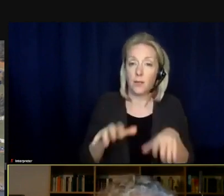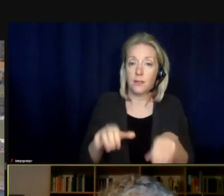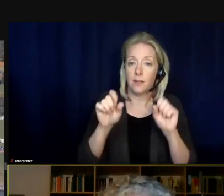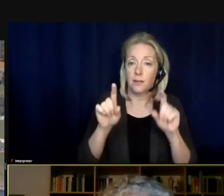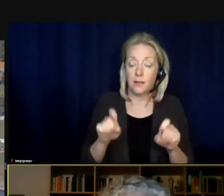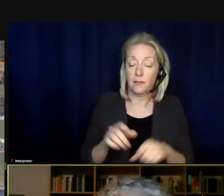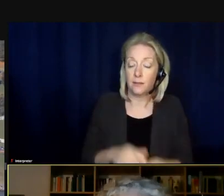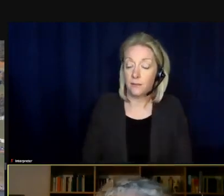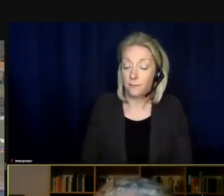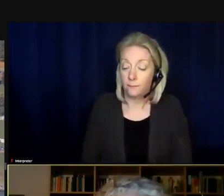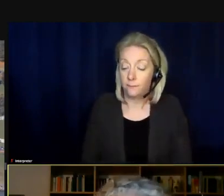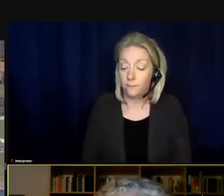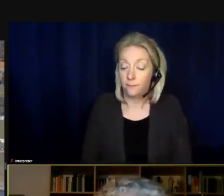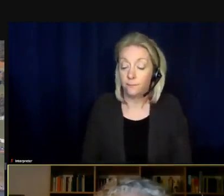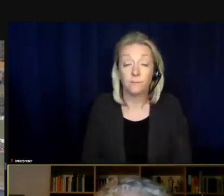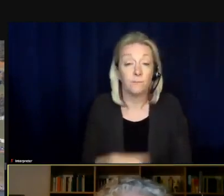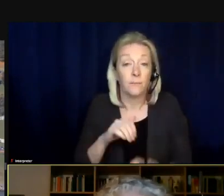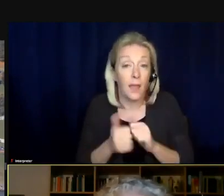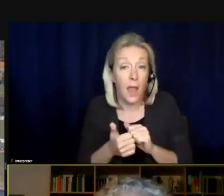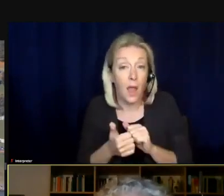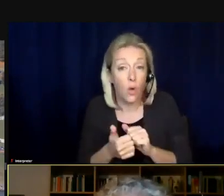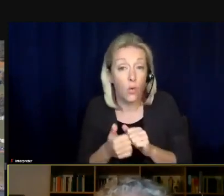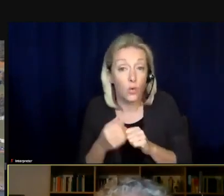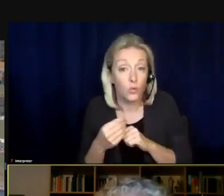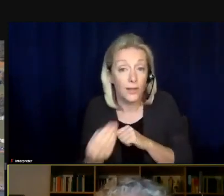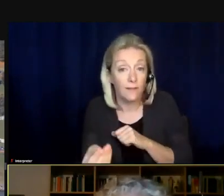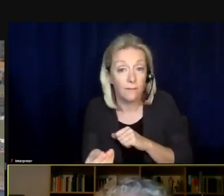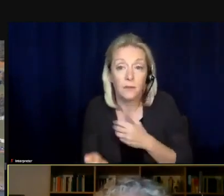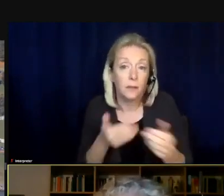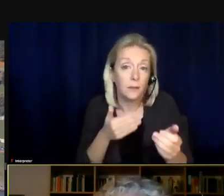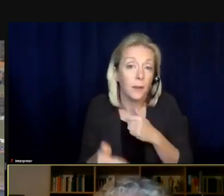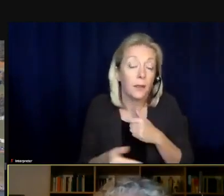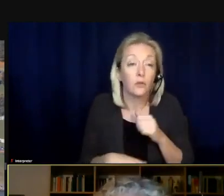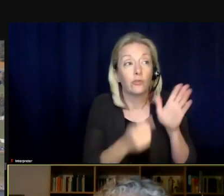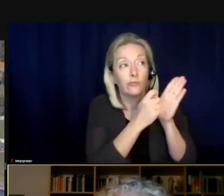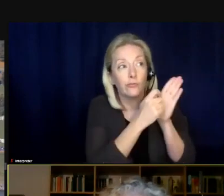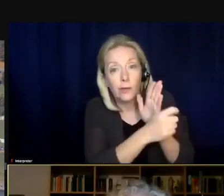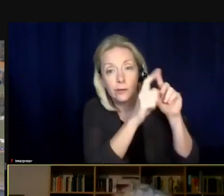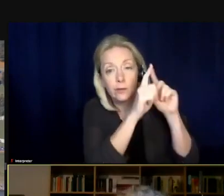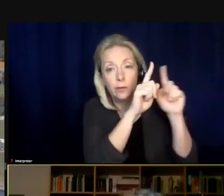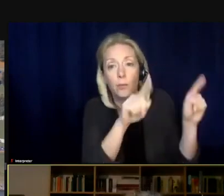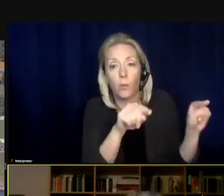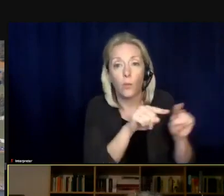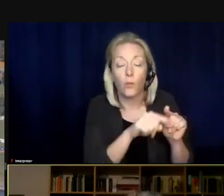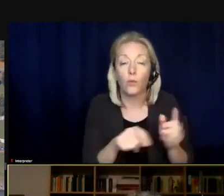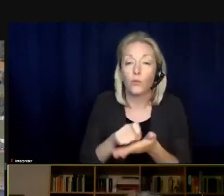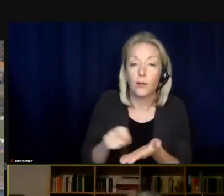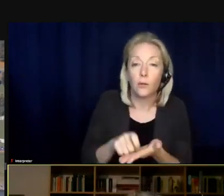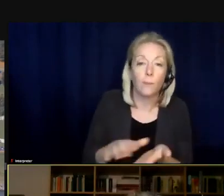of paper, you can write it on the board, but this is their individual links. Now,